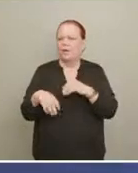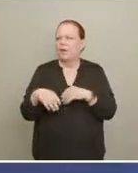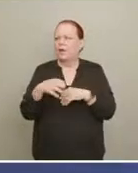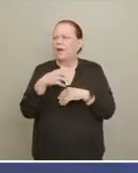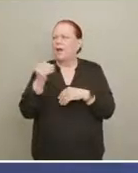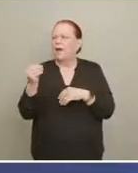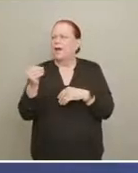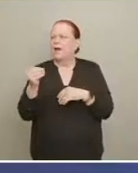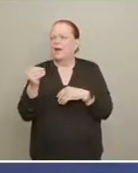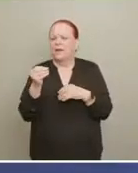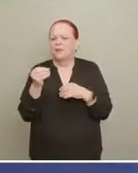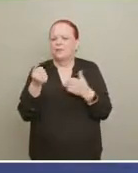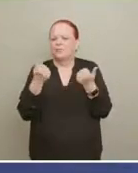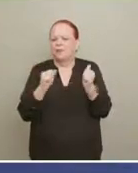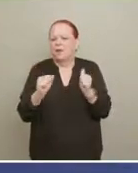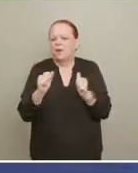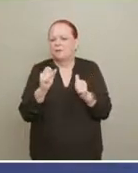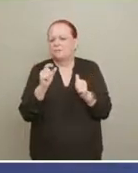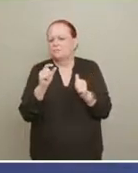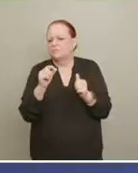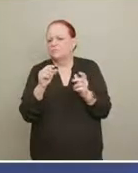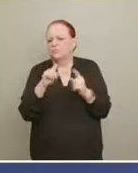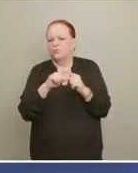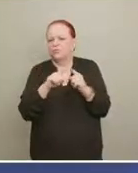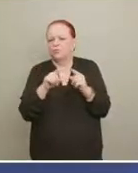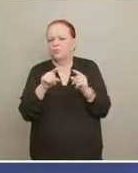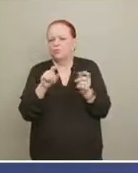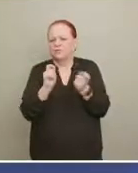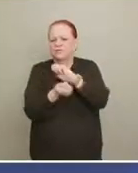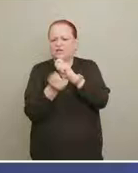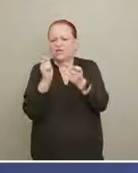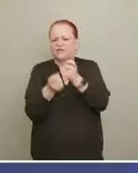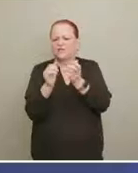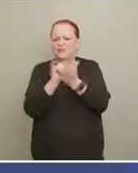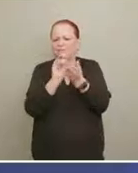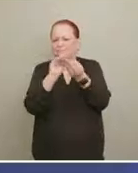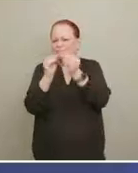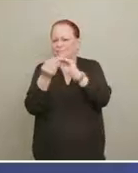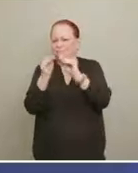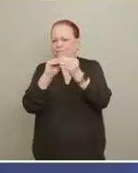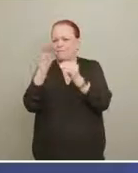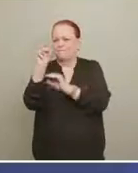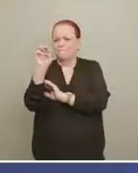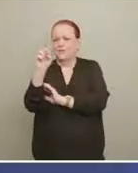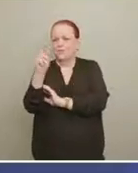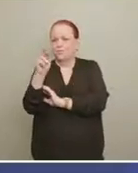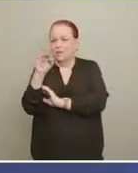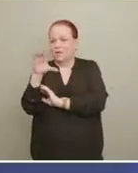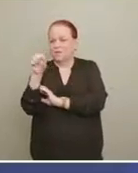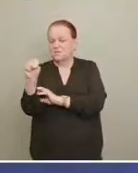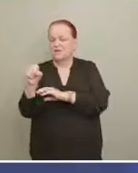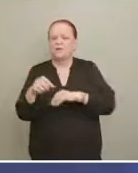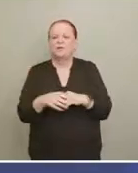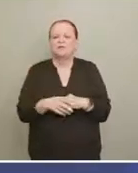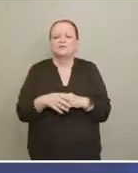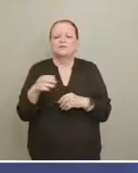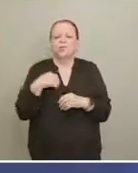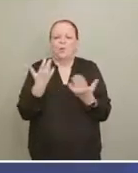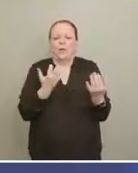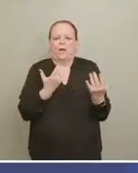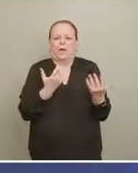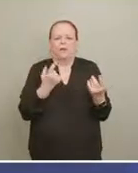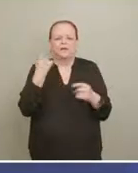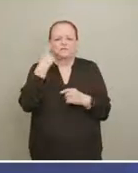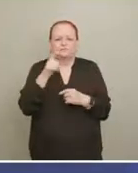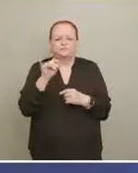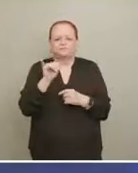perhaps adapt to the CDC metrics. So we're waiting for the state to issue the metric for California. But